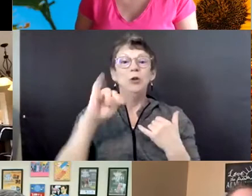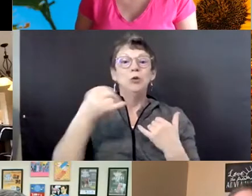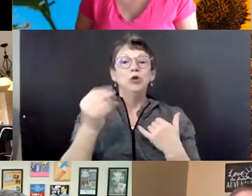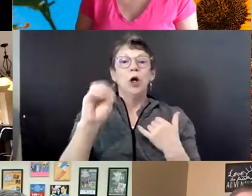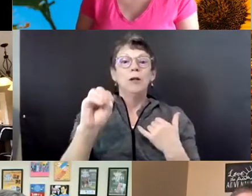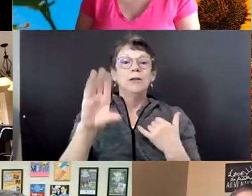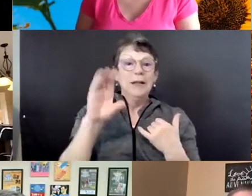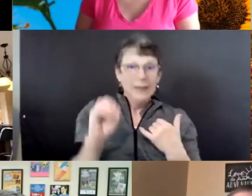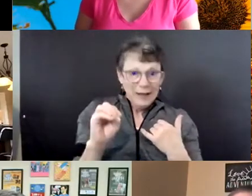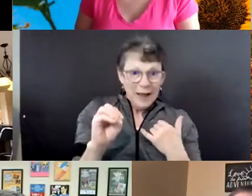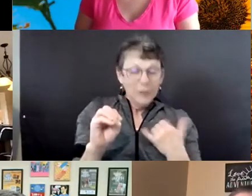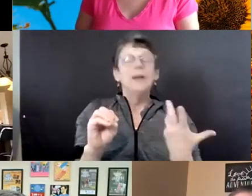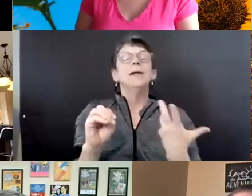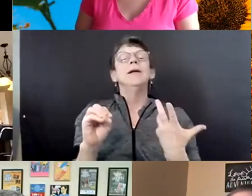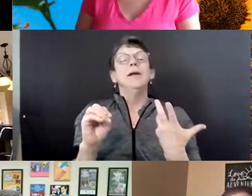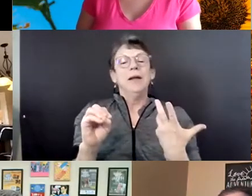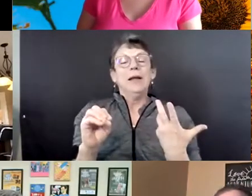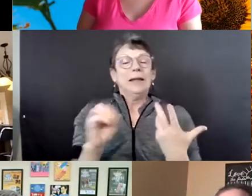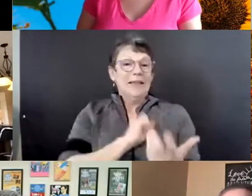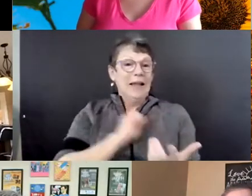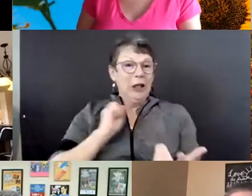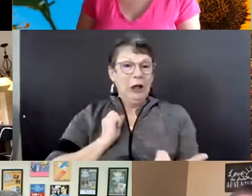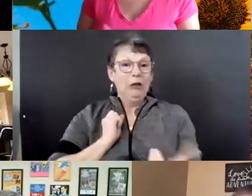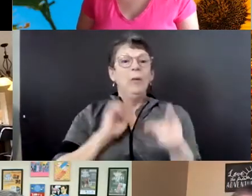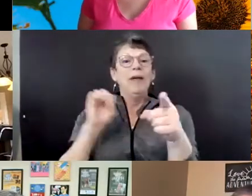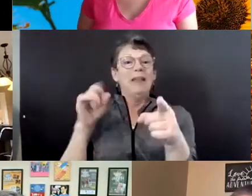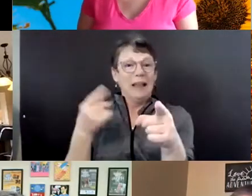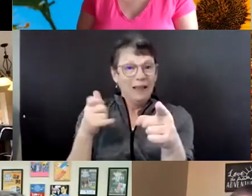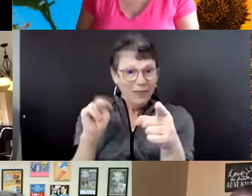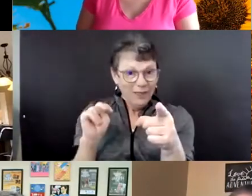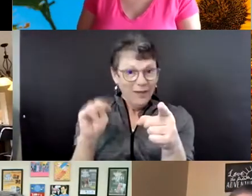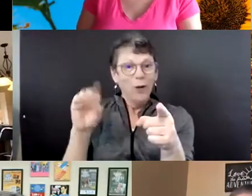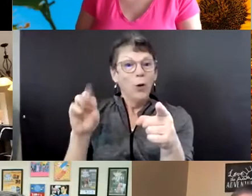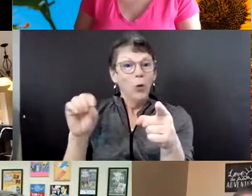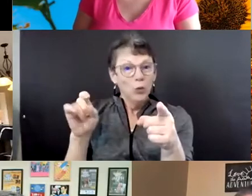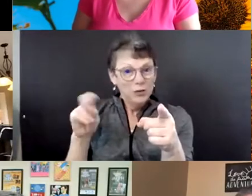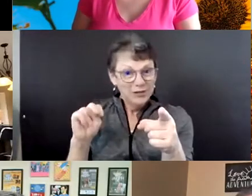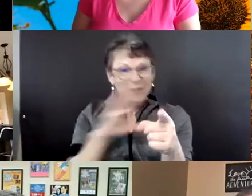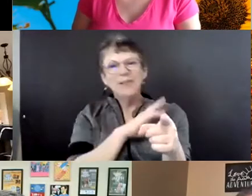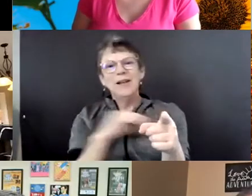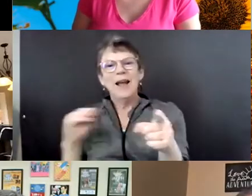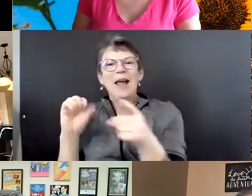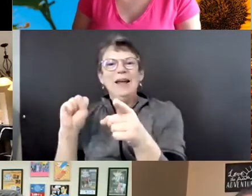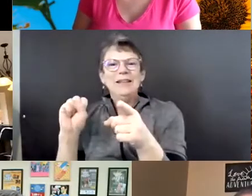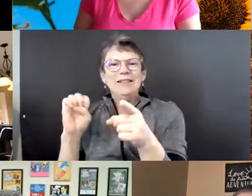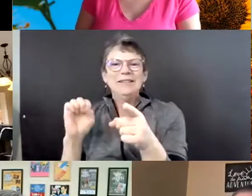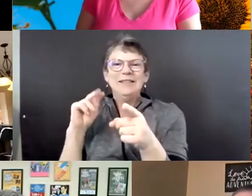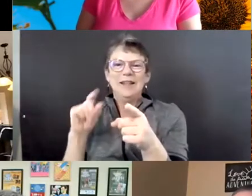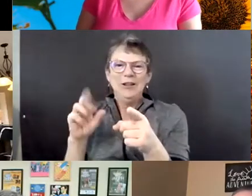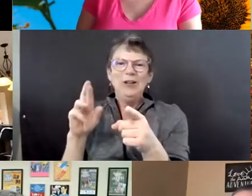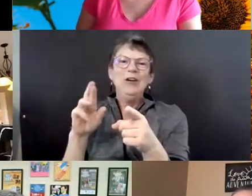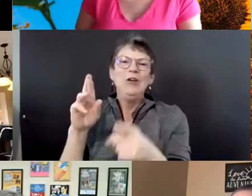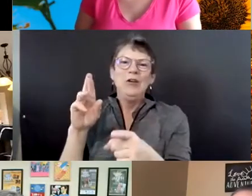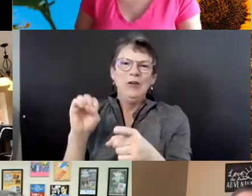Senator Dinah Sykes and Senator Ethan Corson, so welcome. Thank you for having us. Thank